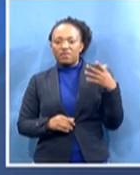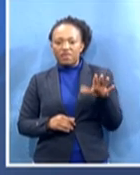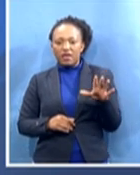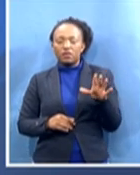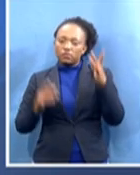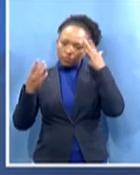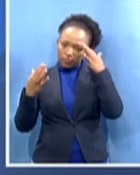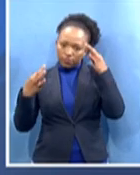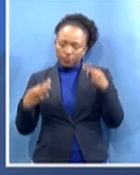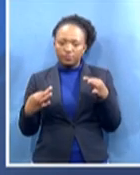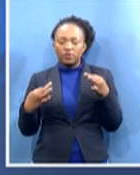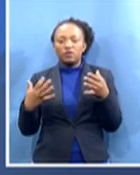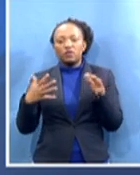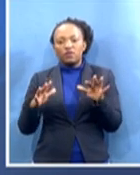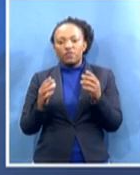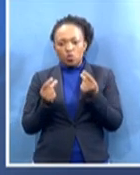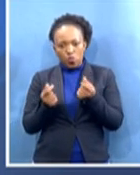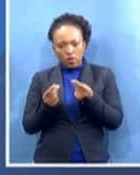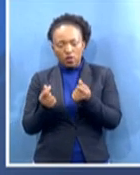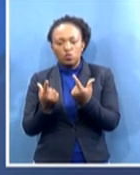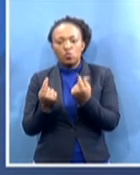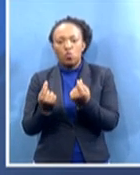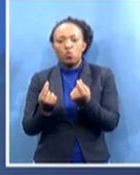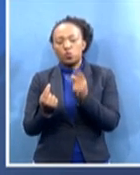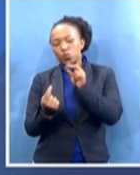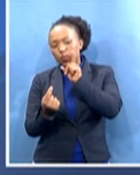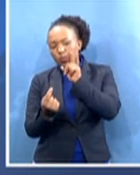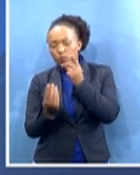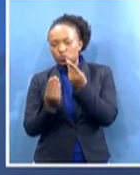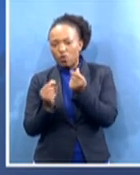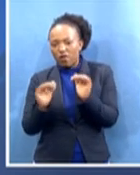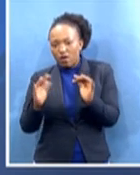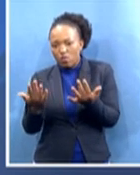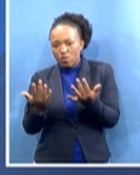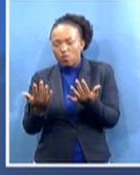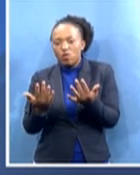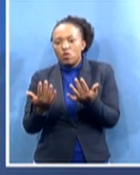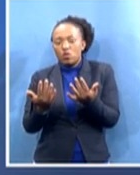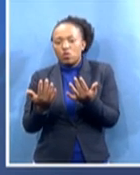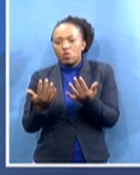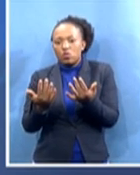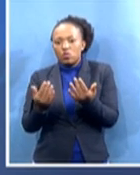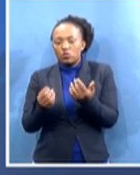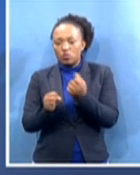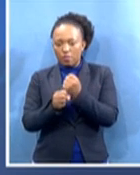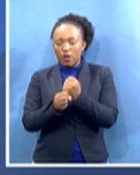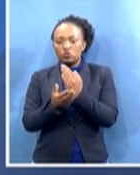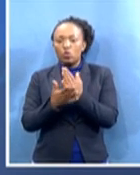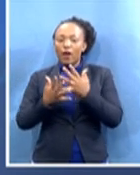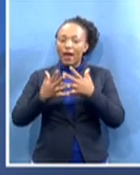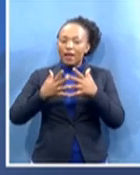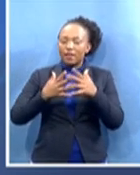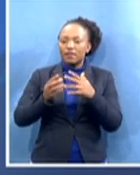delegation so things can be handled in each sector.